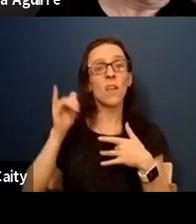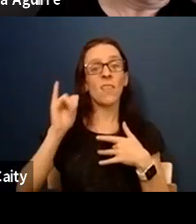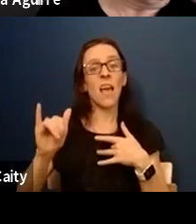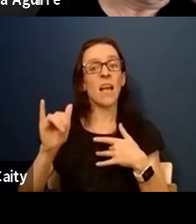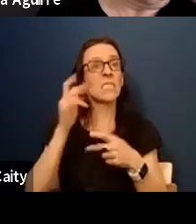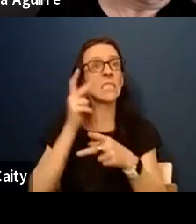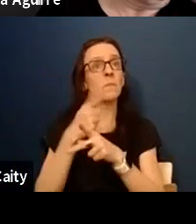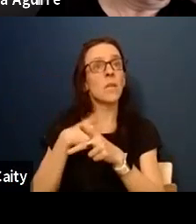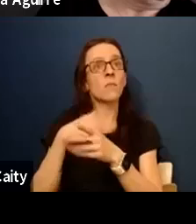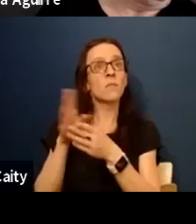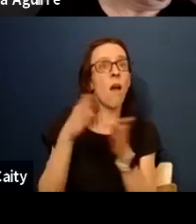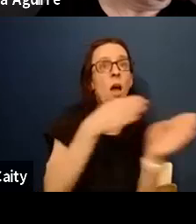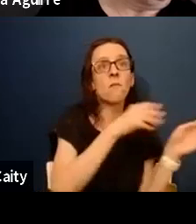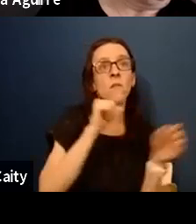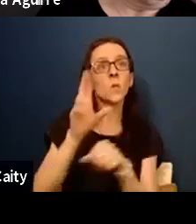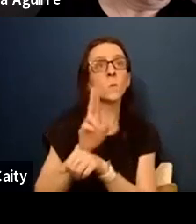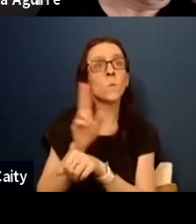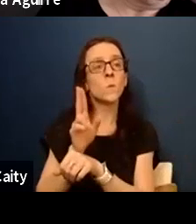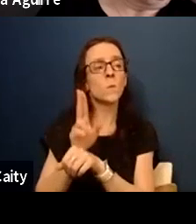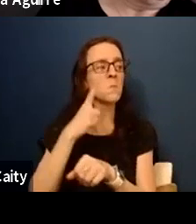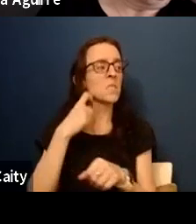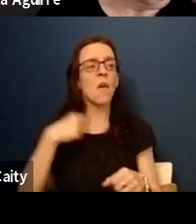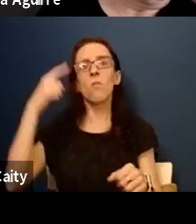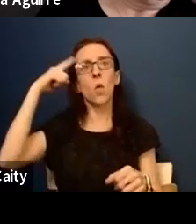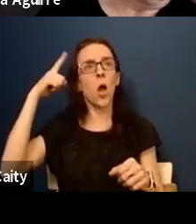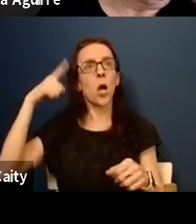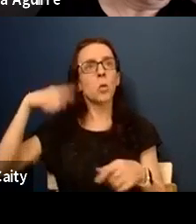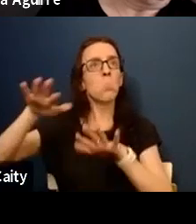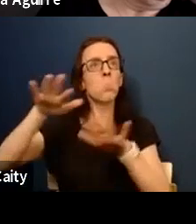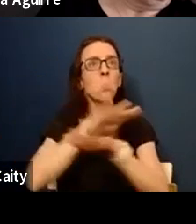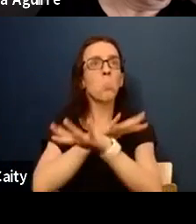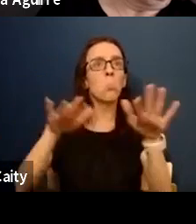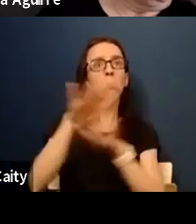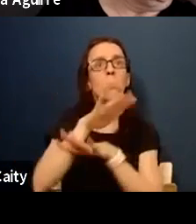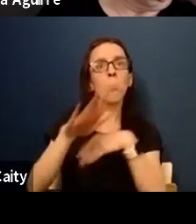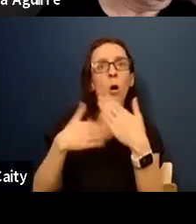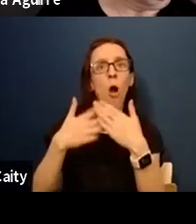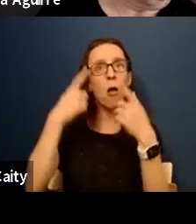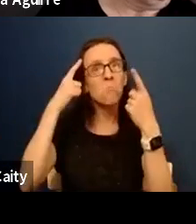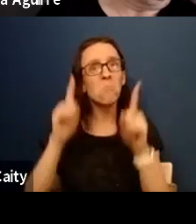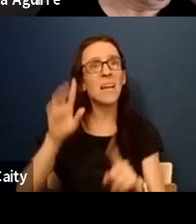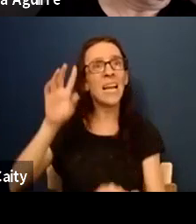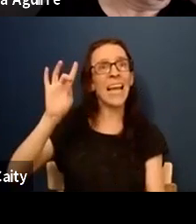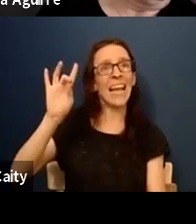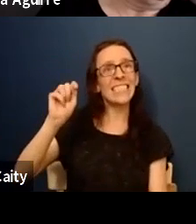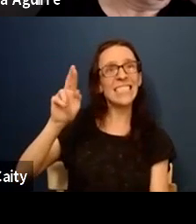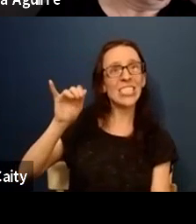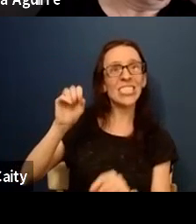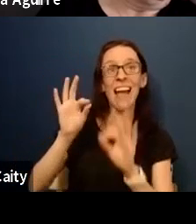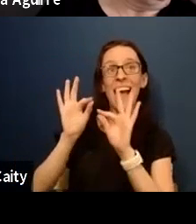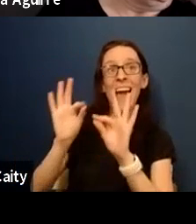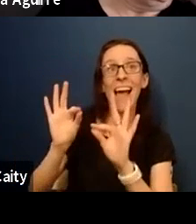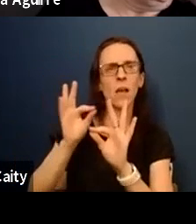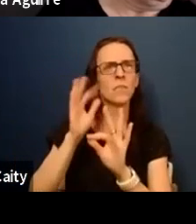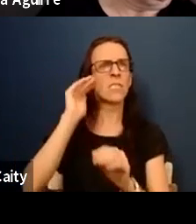away from the 8 tiers, as I feel like we had reached some good energy around landing on 8 tiers. And so I